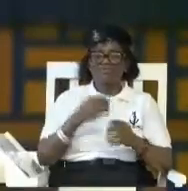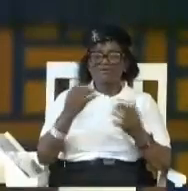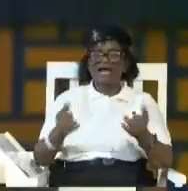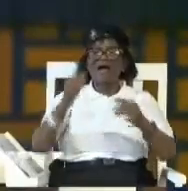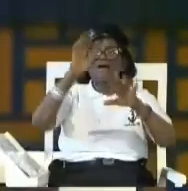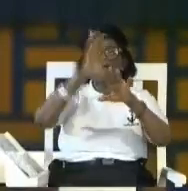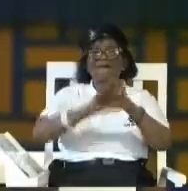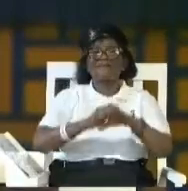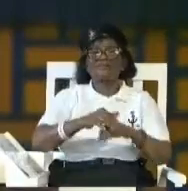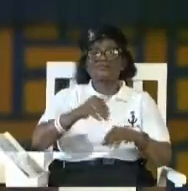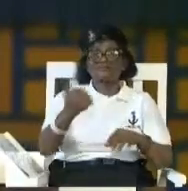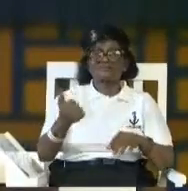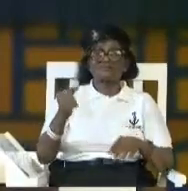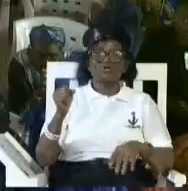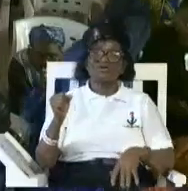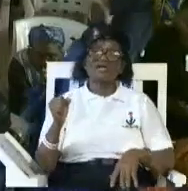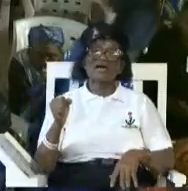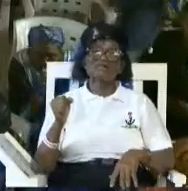us,